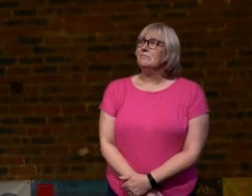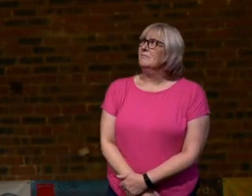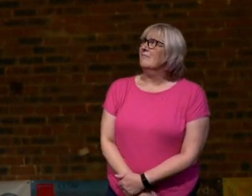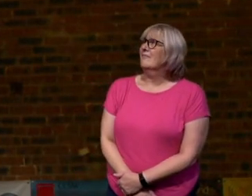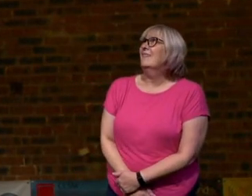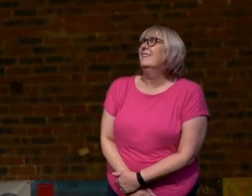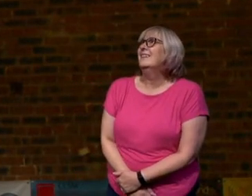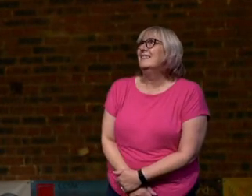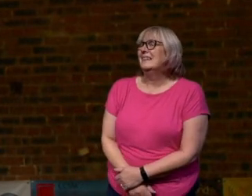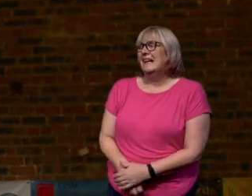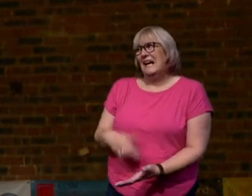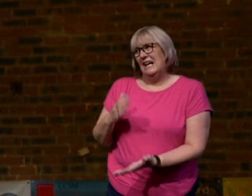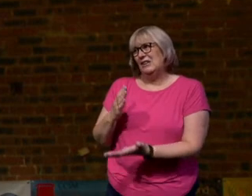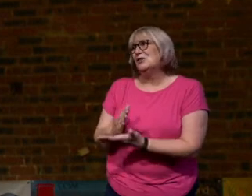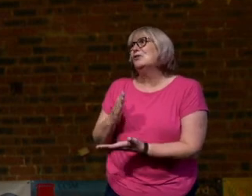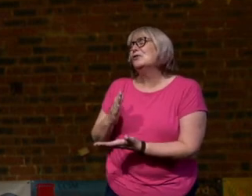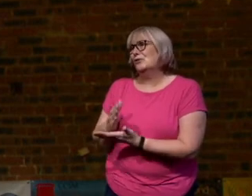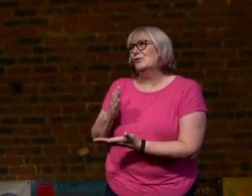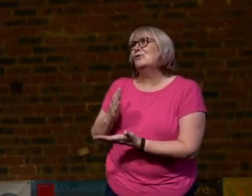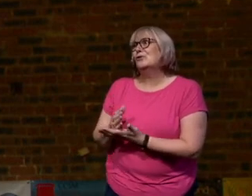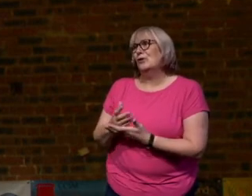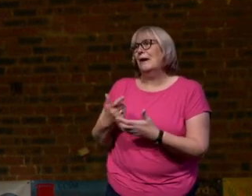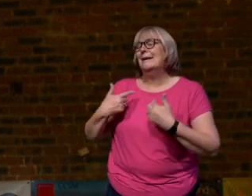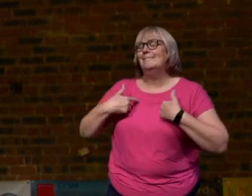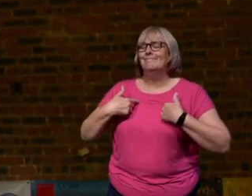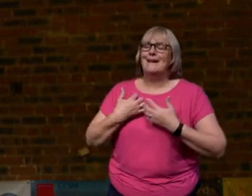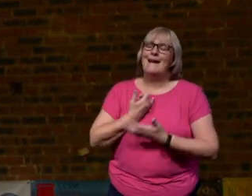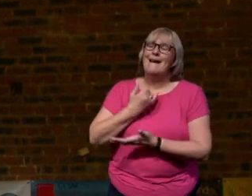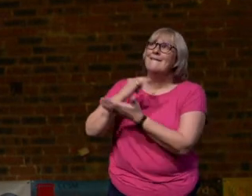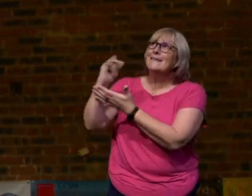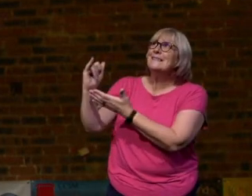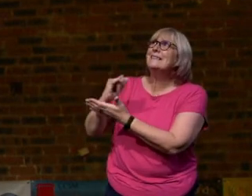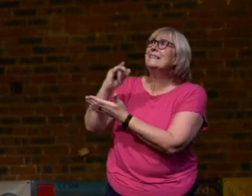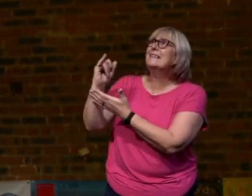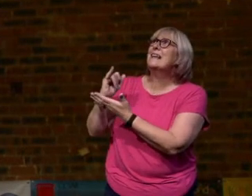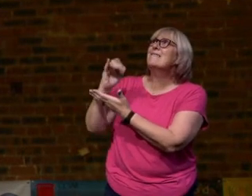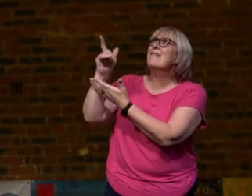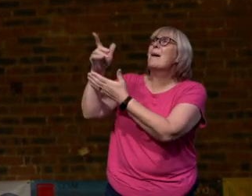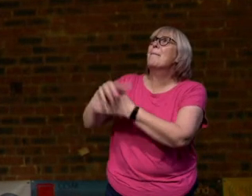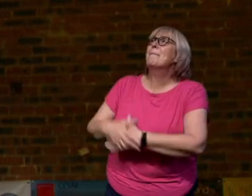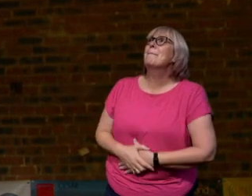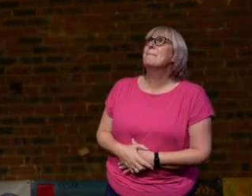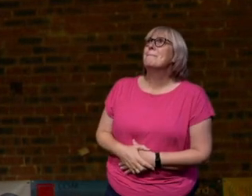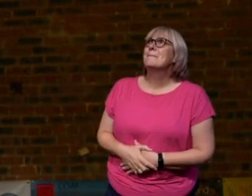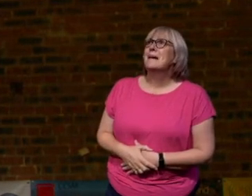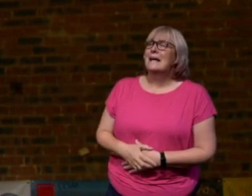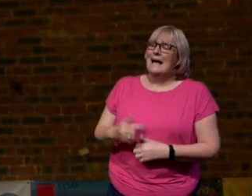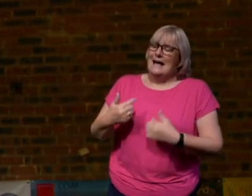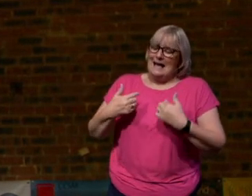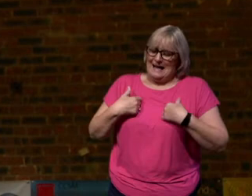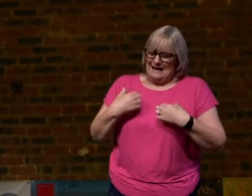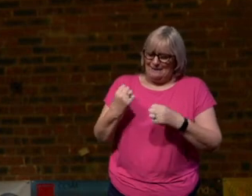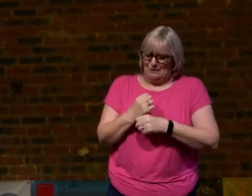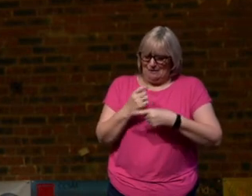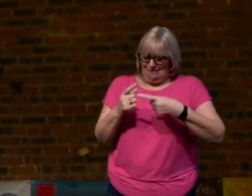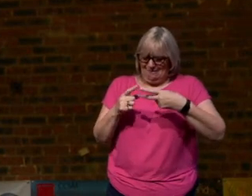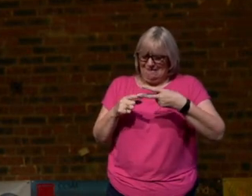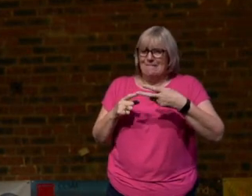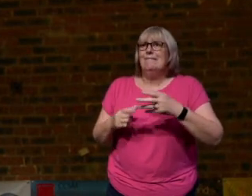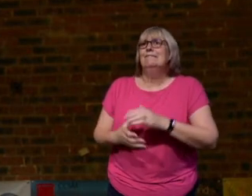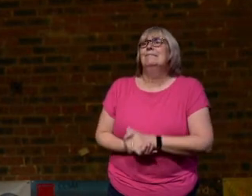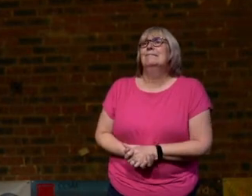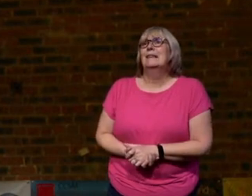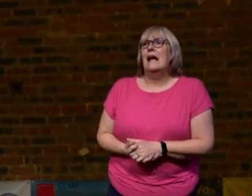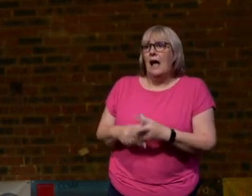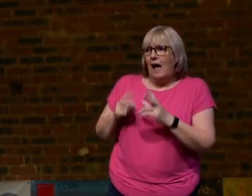Achan replied, "It is true. I have sinned against the Lord, the God of Israel. This is what I have done.